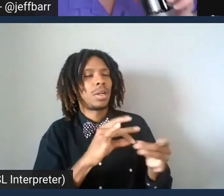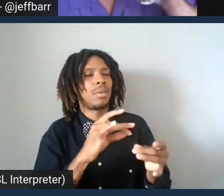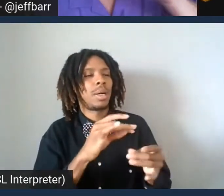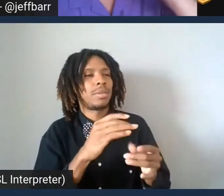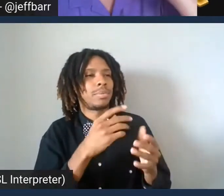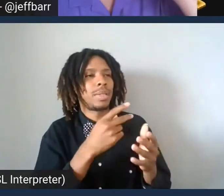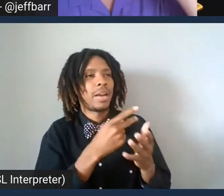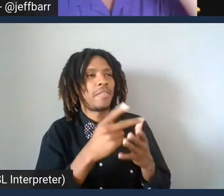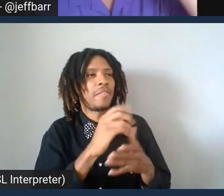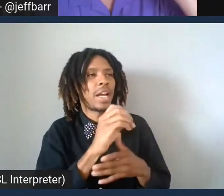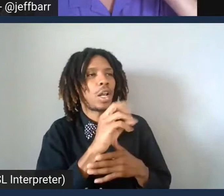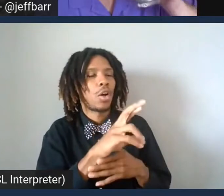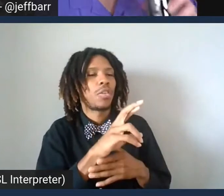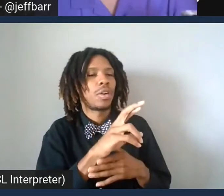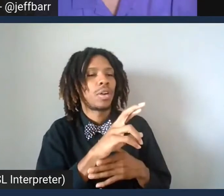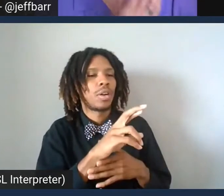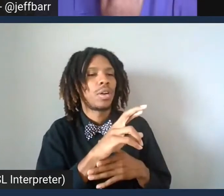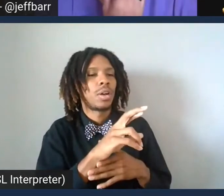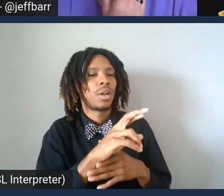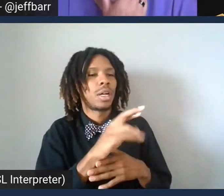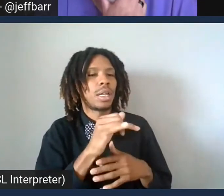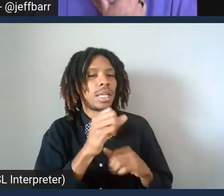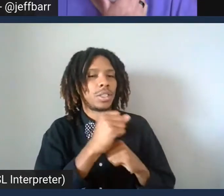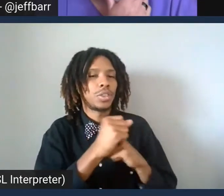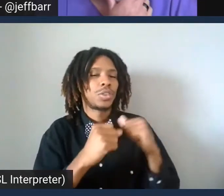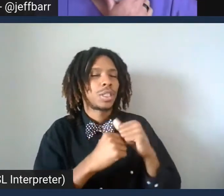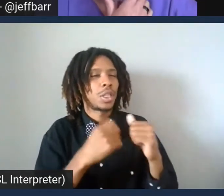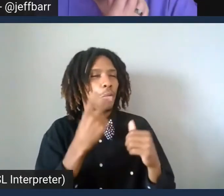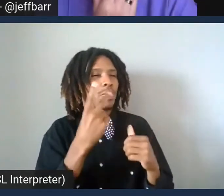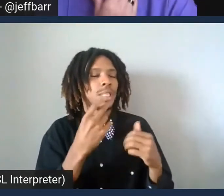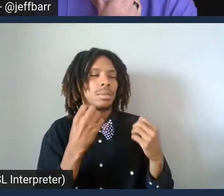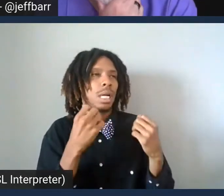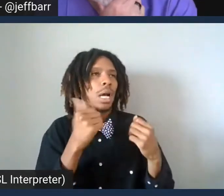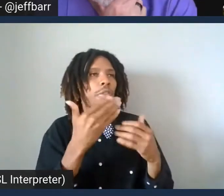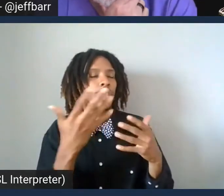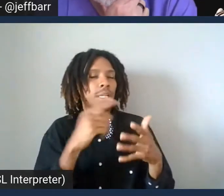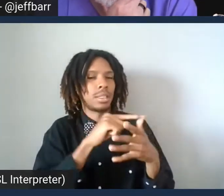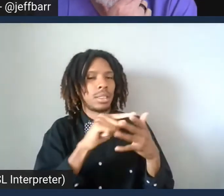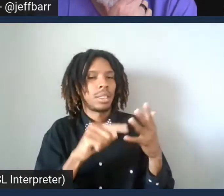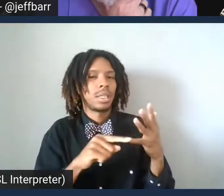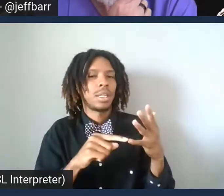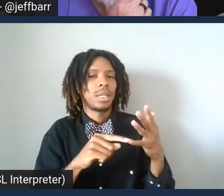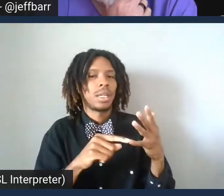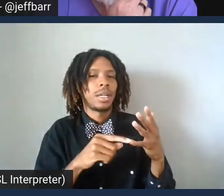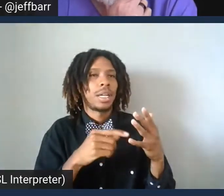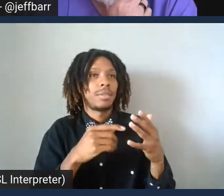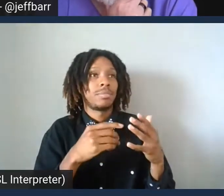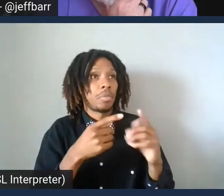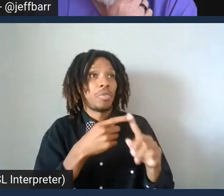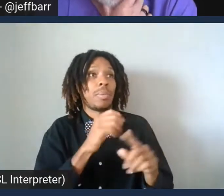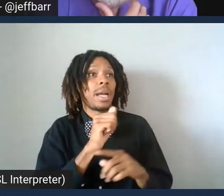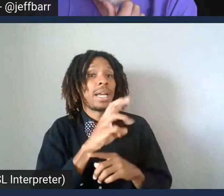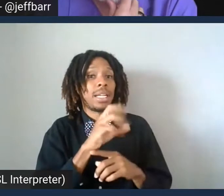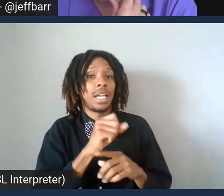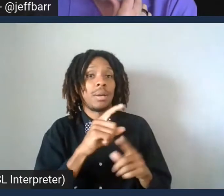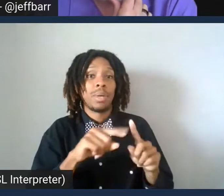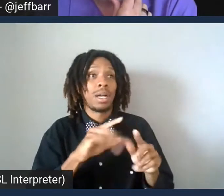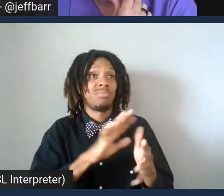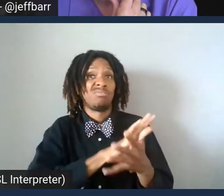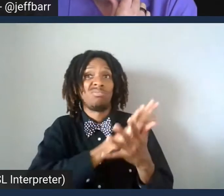resilient infrastructure, this kind of space, and we've seen other things, even from AWS, but also tools across the industry,